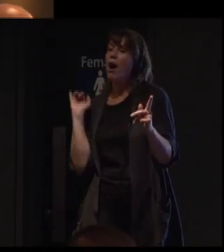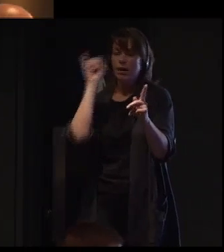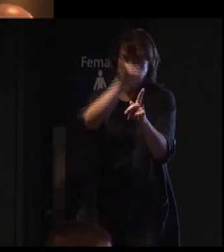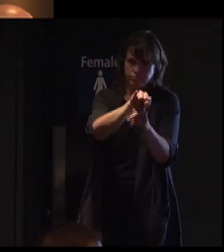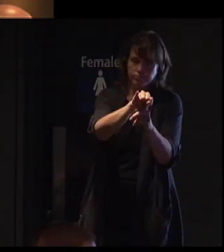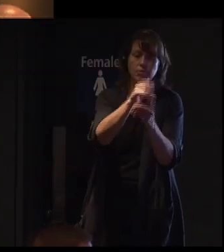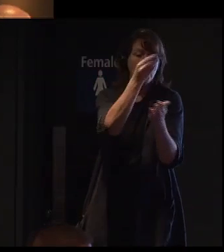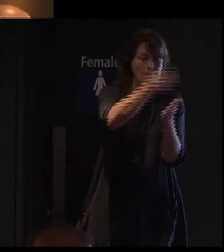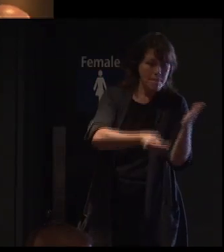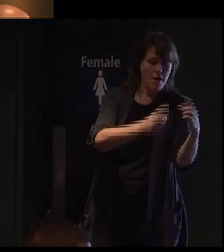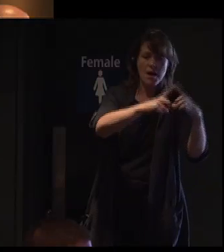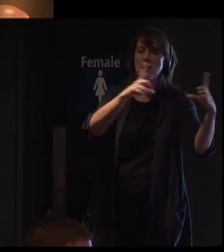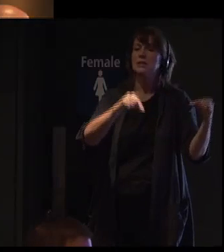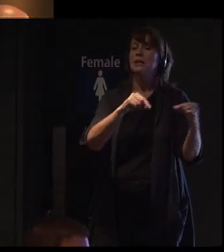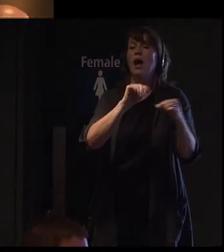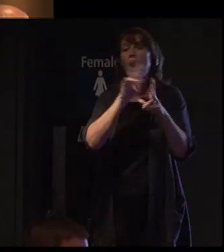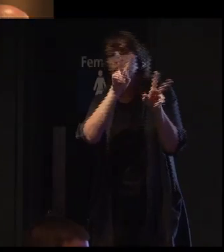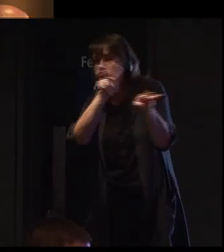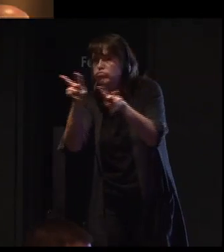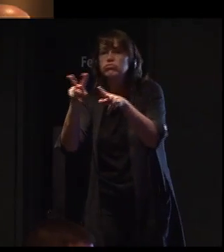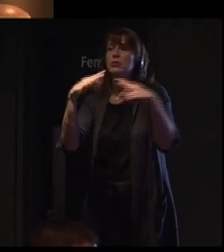from buying a ticket to returning home safely.